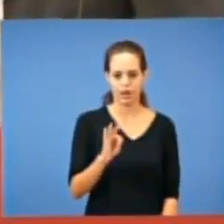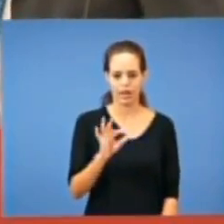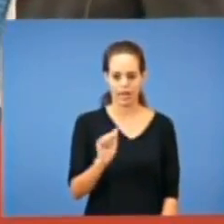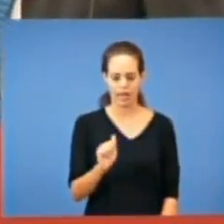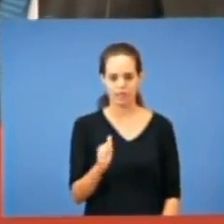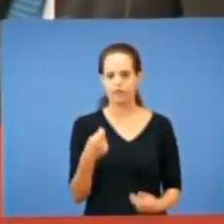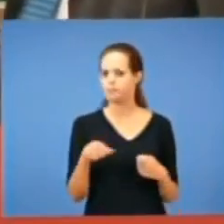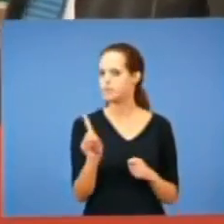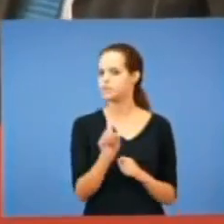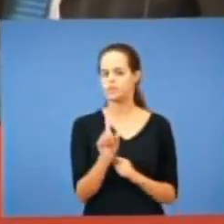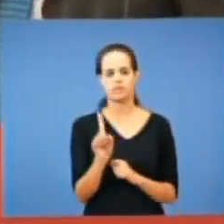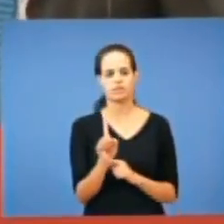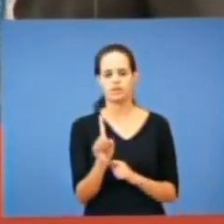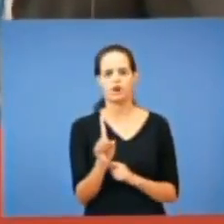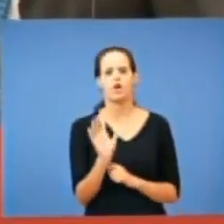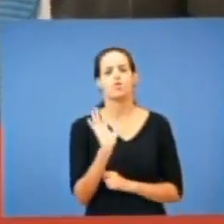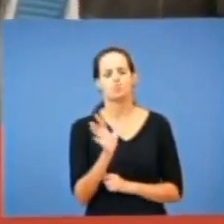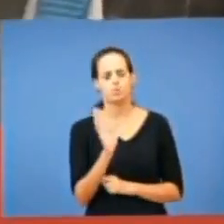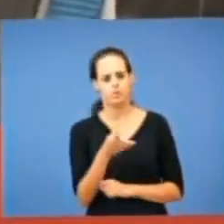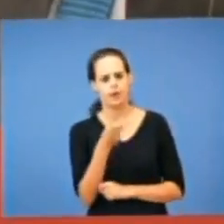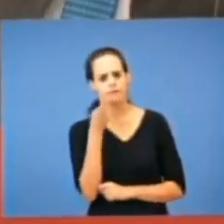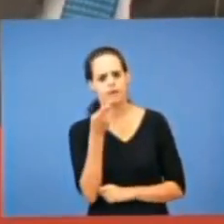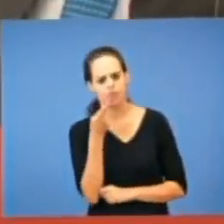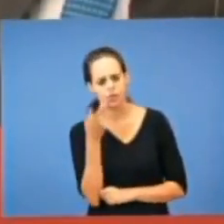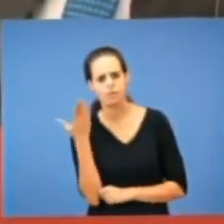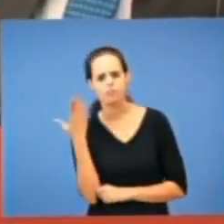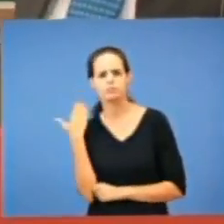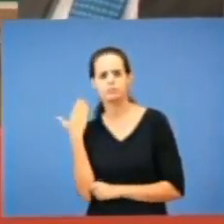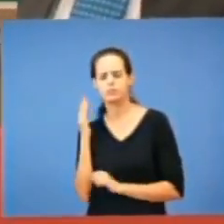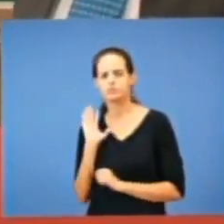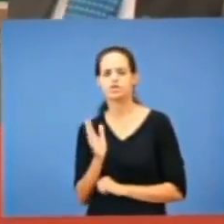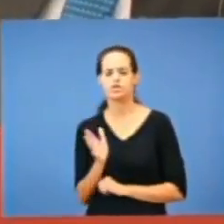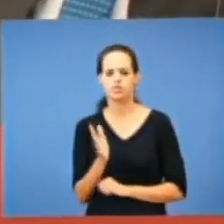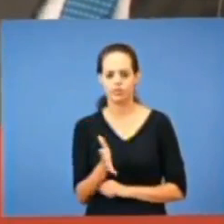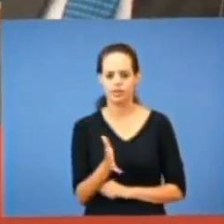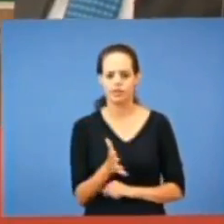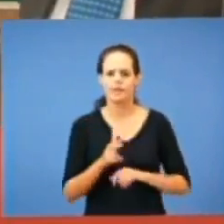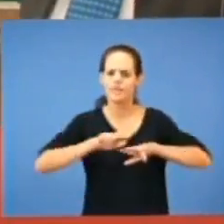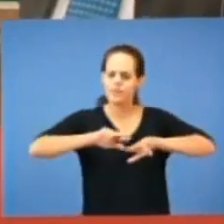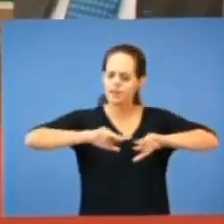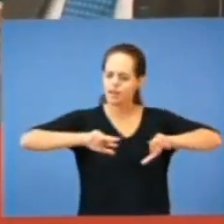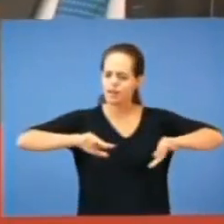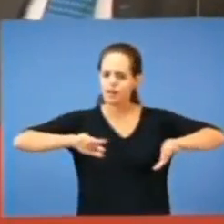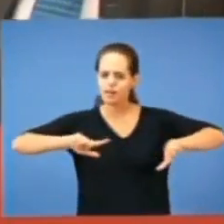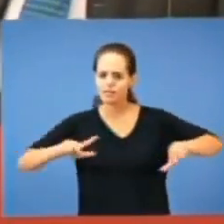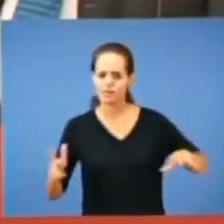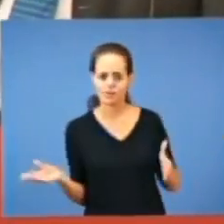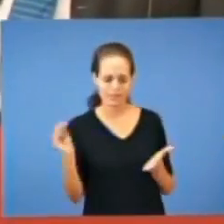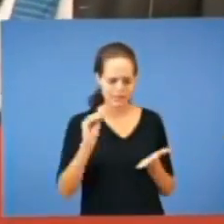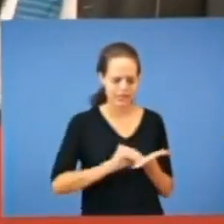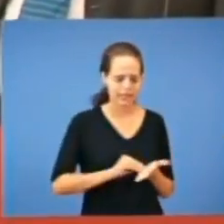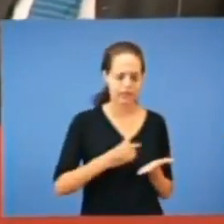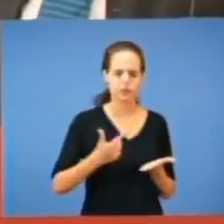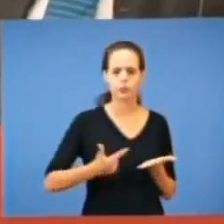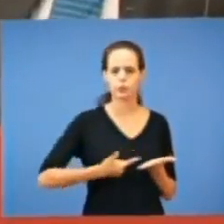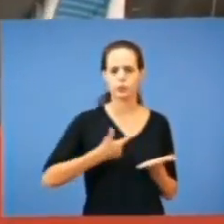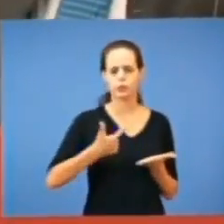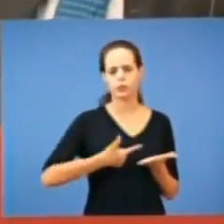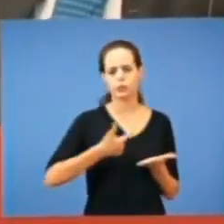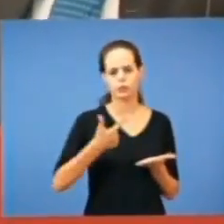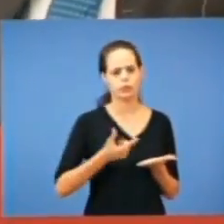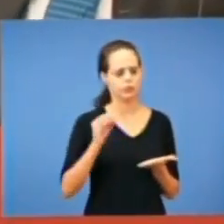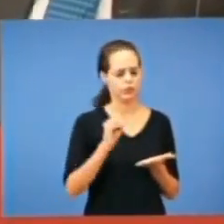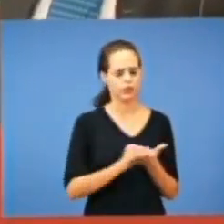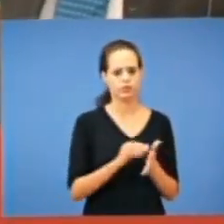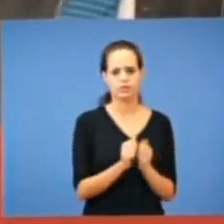before. So now, what was here, there's a lot of things here in the book and the letter. The word Pergamos